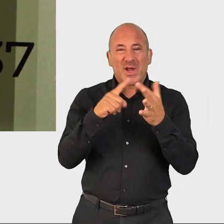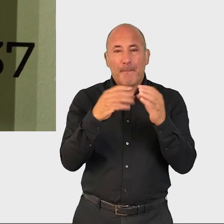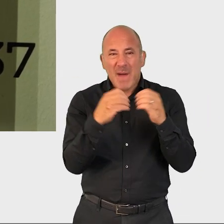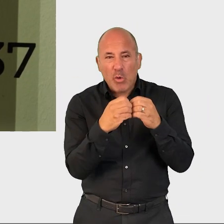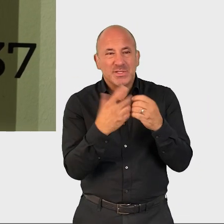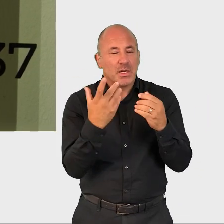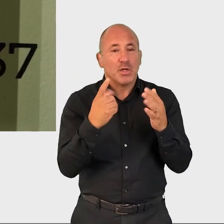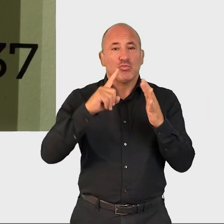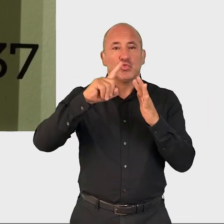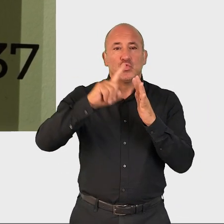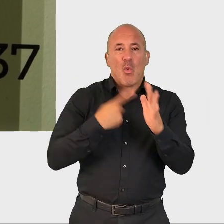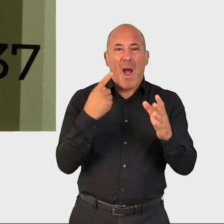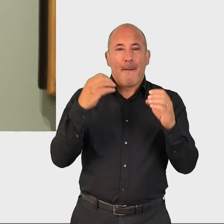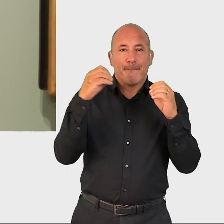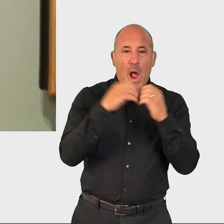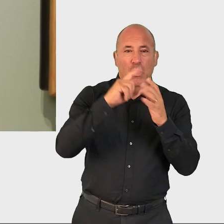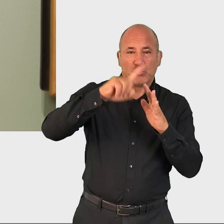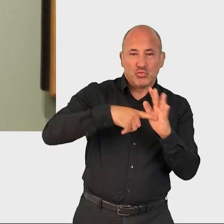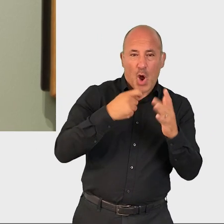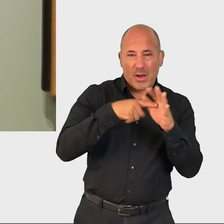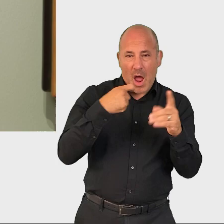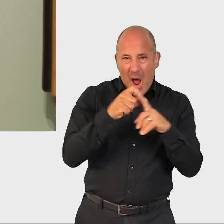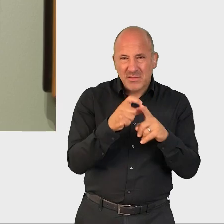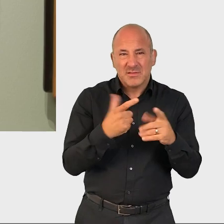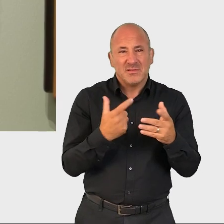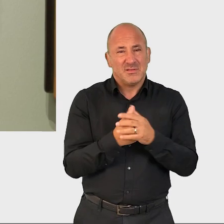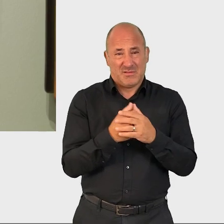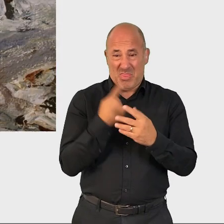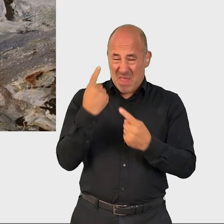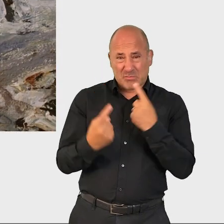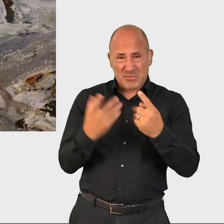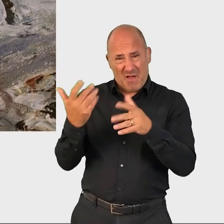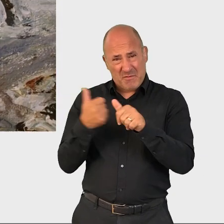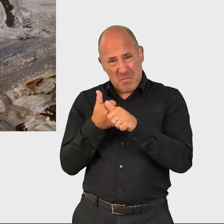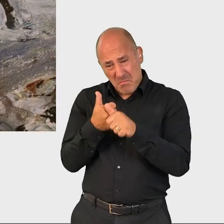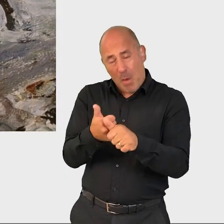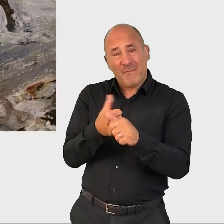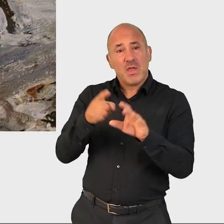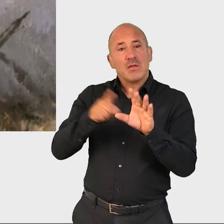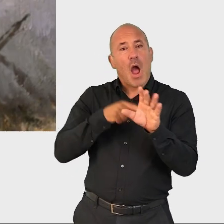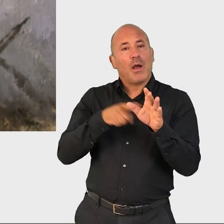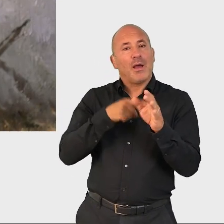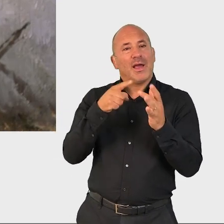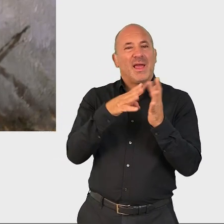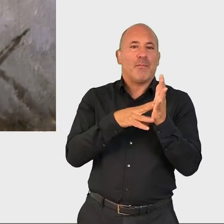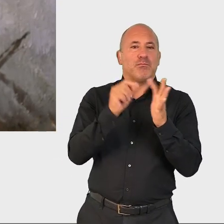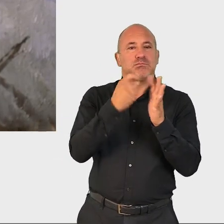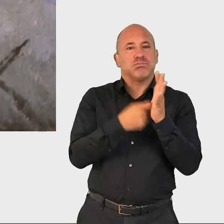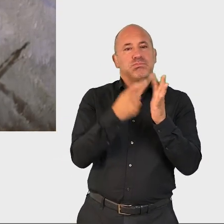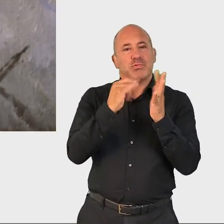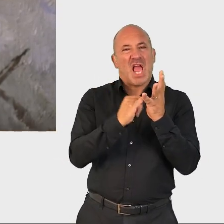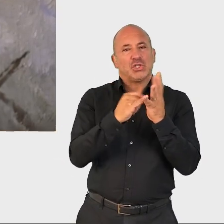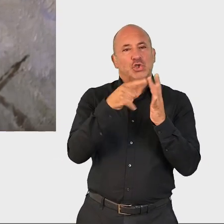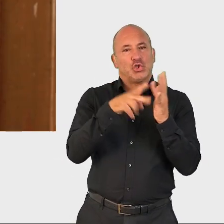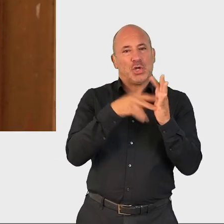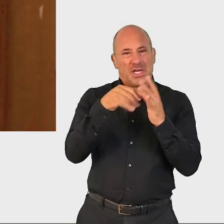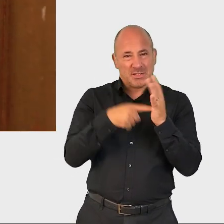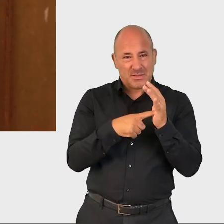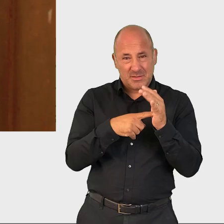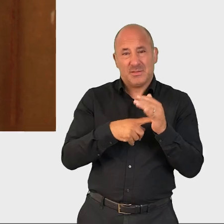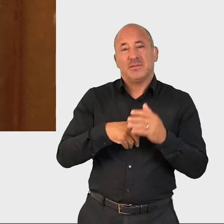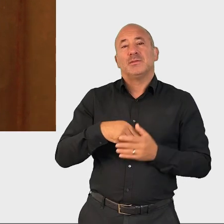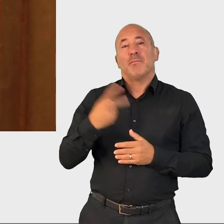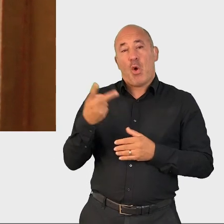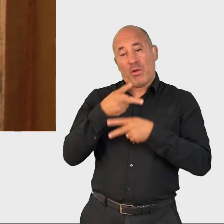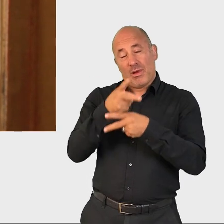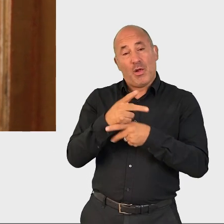included Eugène Boudin and Johann Barthold Jonkind, who were themselves supporters of the young Impressionists and both mentored the